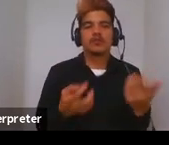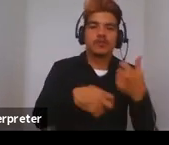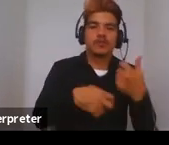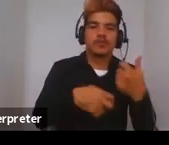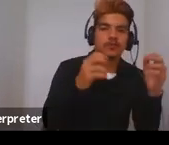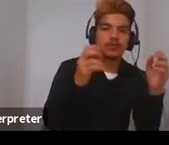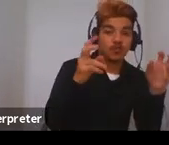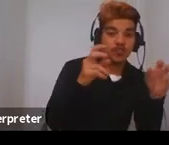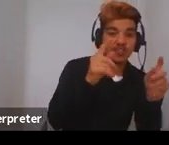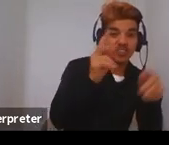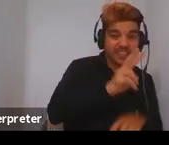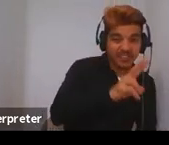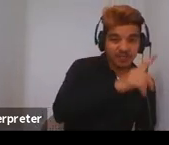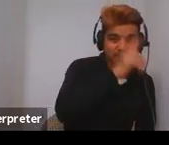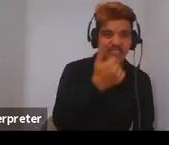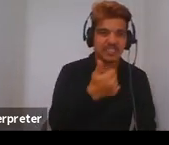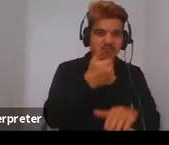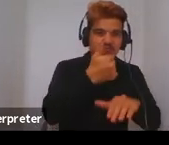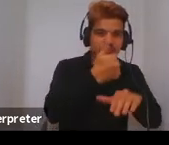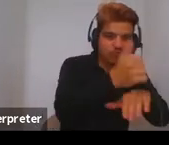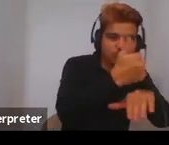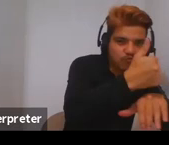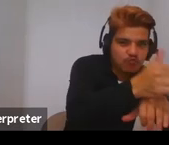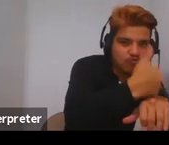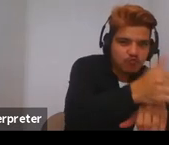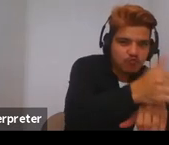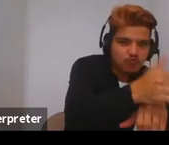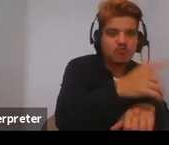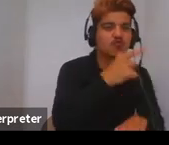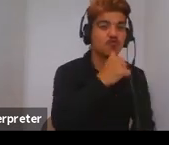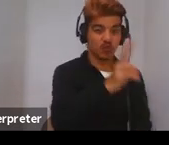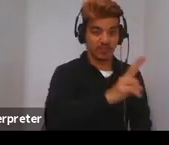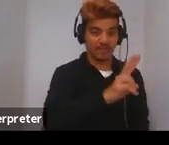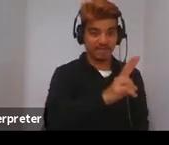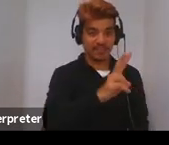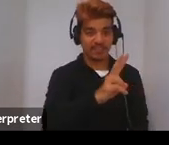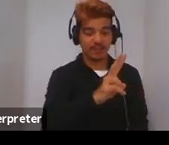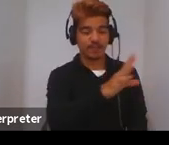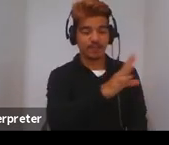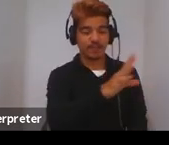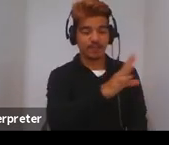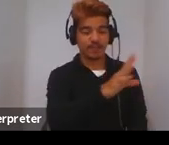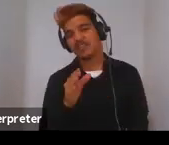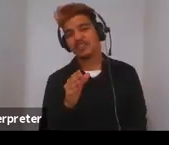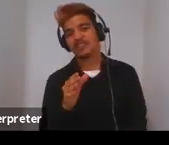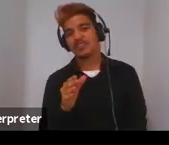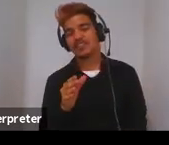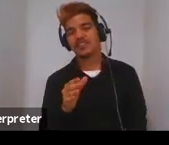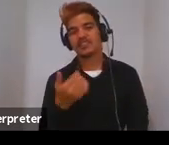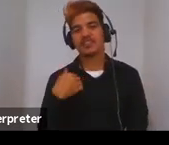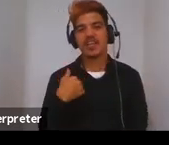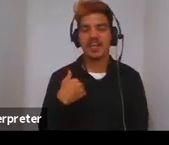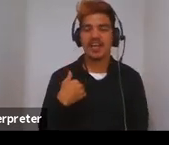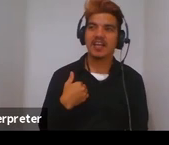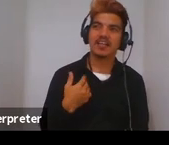does center all the blame on the person who was victimized. And it has a